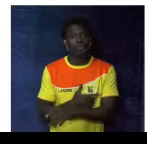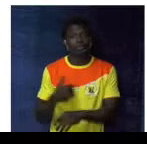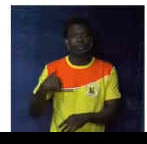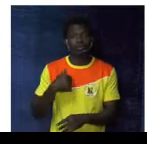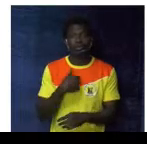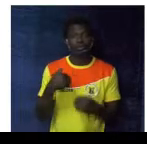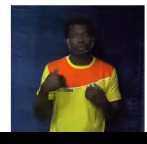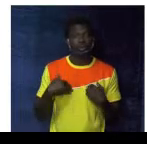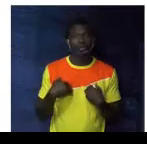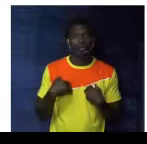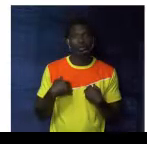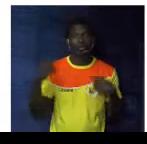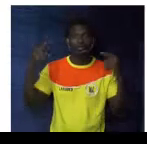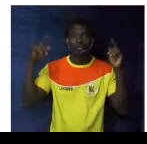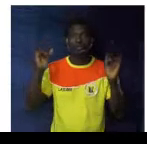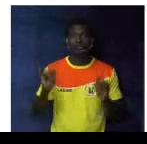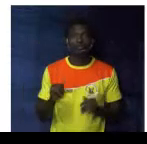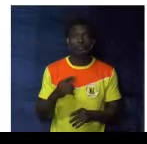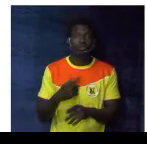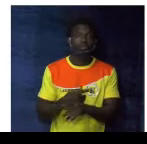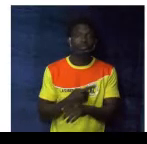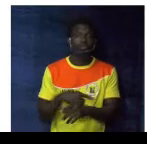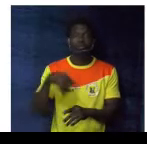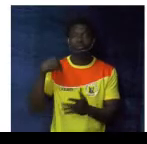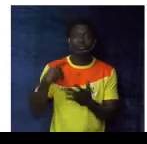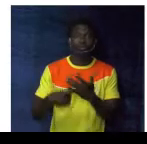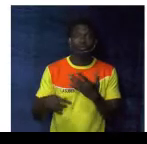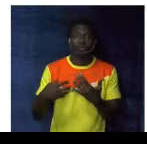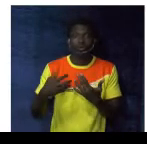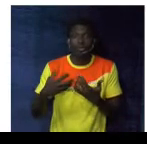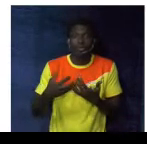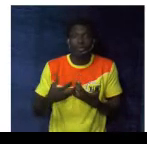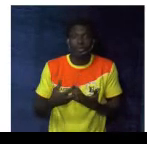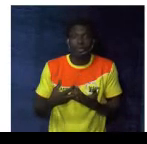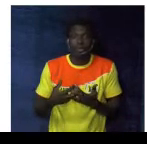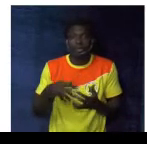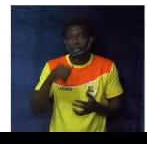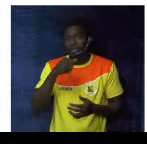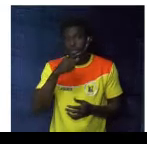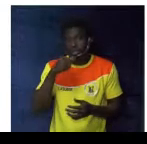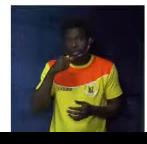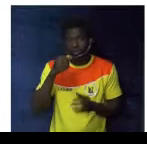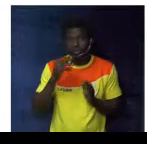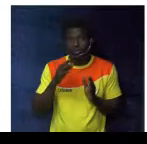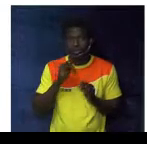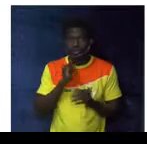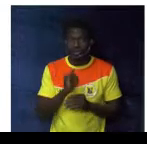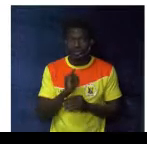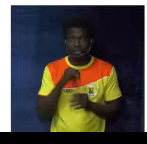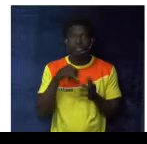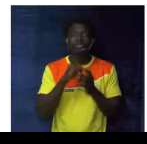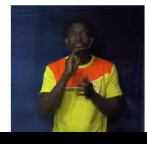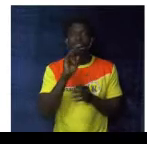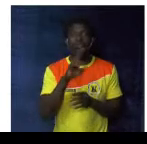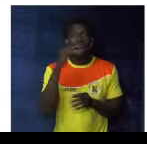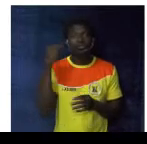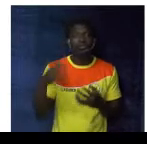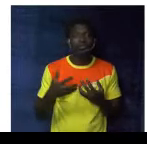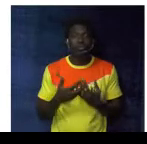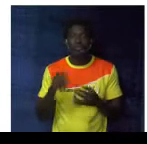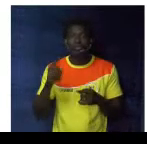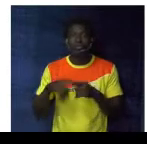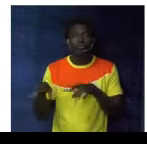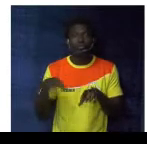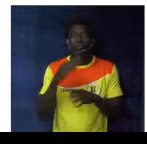have successfully discussed what mechanized agriculture is. Mechanized agriculture is the use